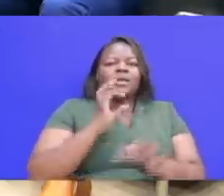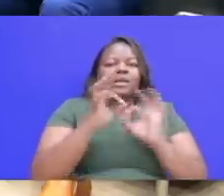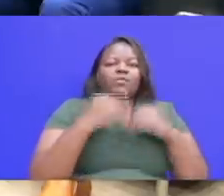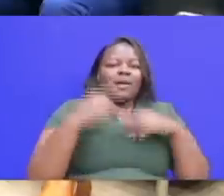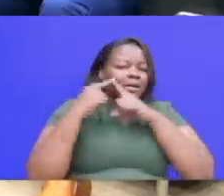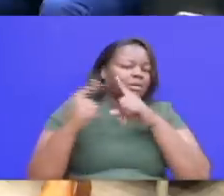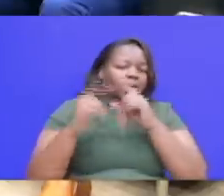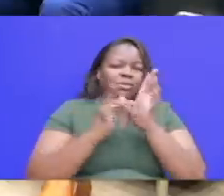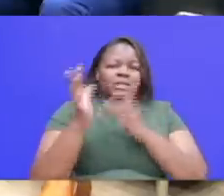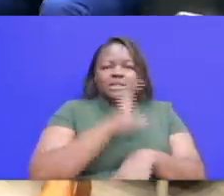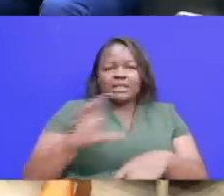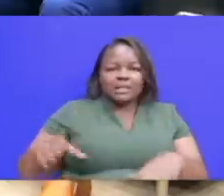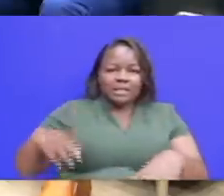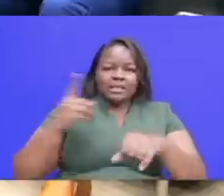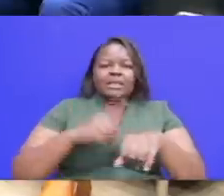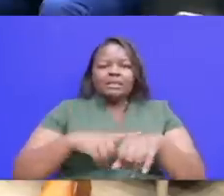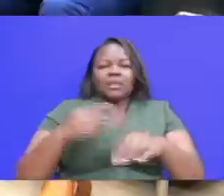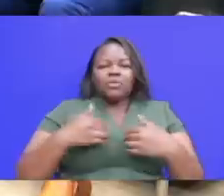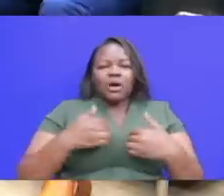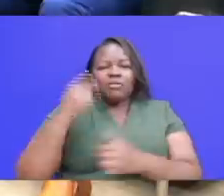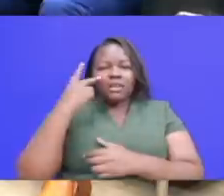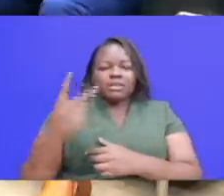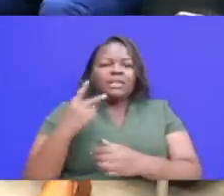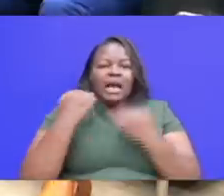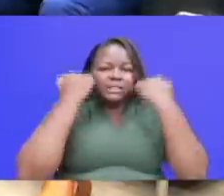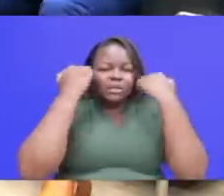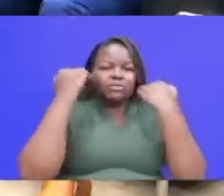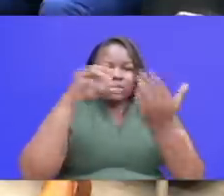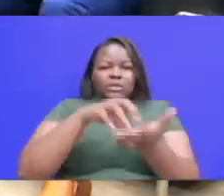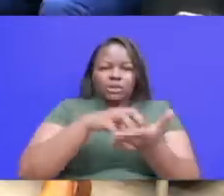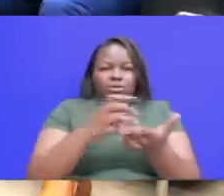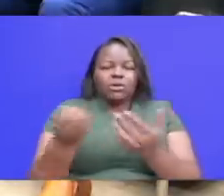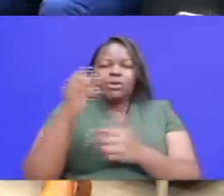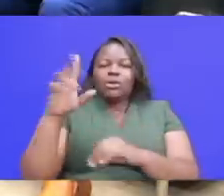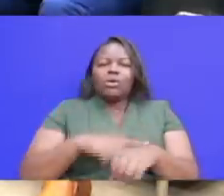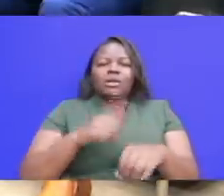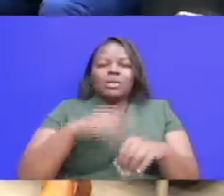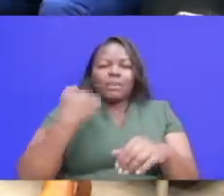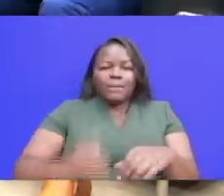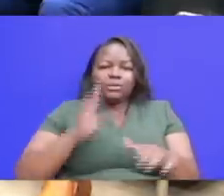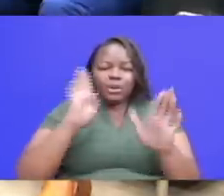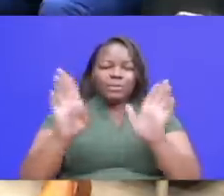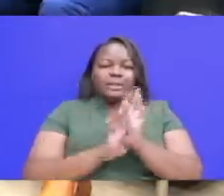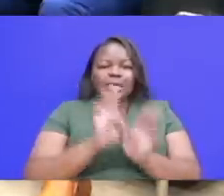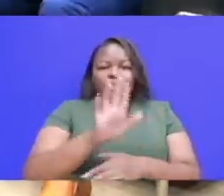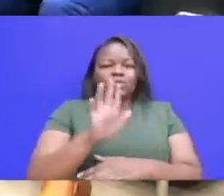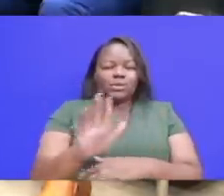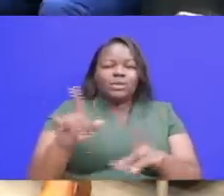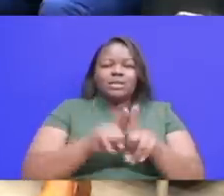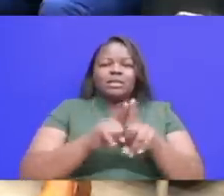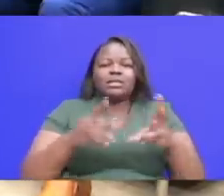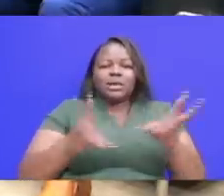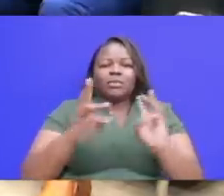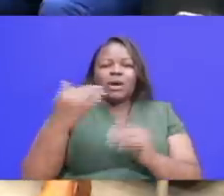Jesus Christ, mm. whenever you are faced with a distressful moment, mm. or whenever somebody betrays you, like the way Potiphar's